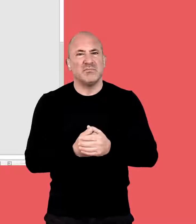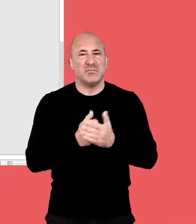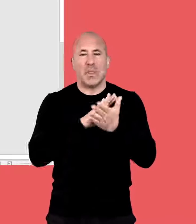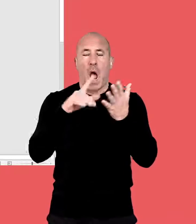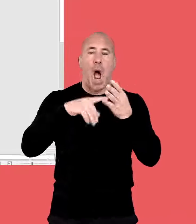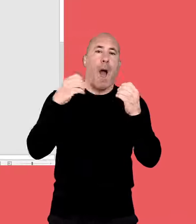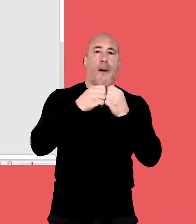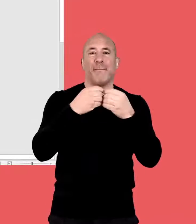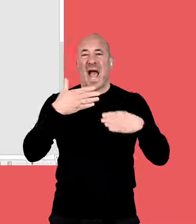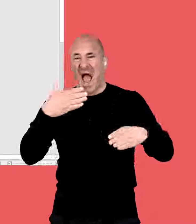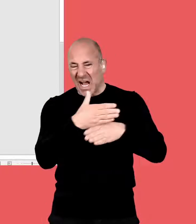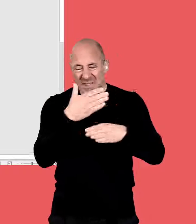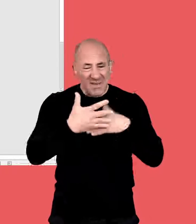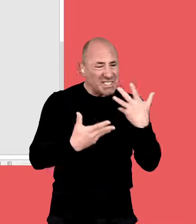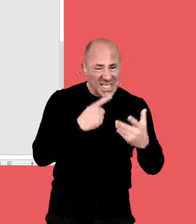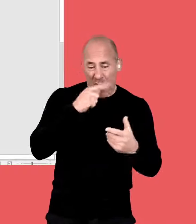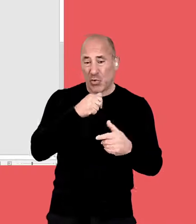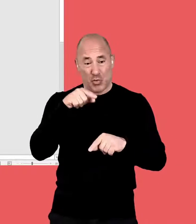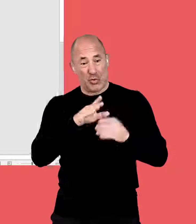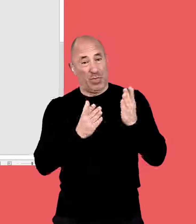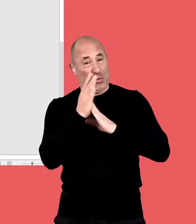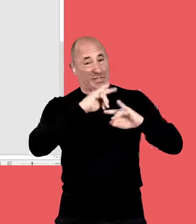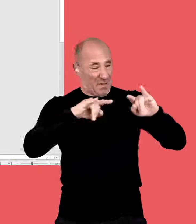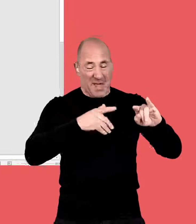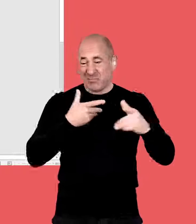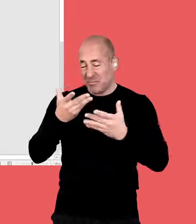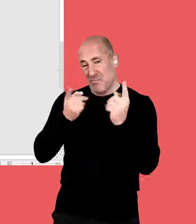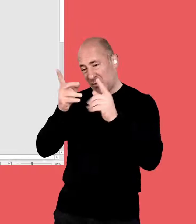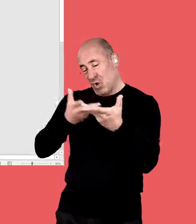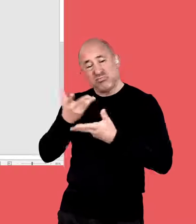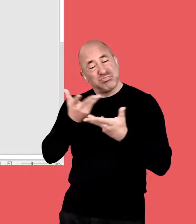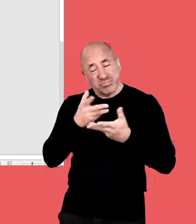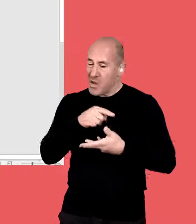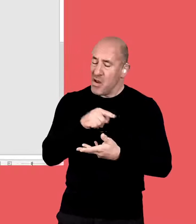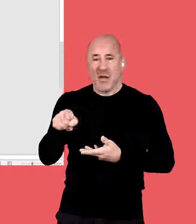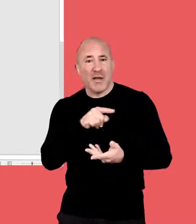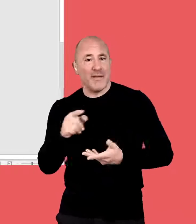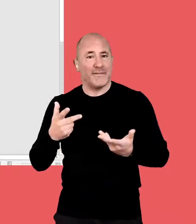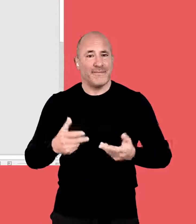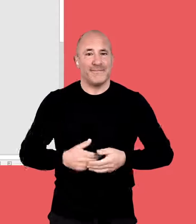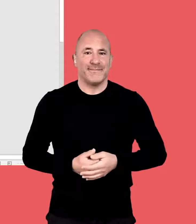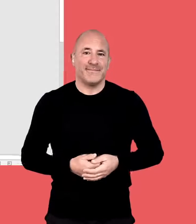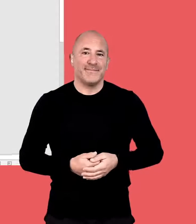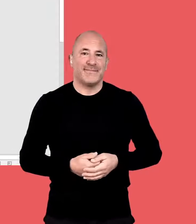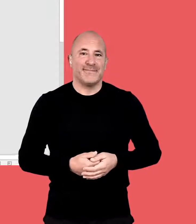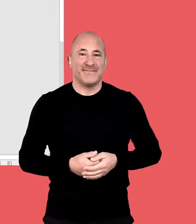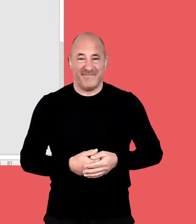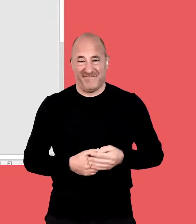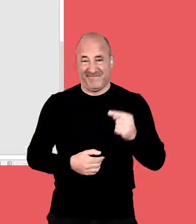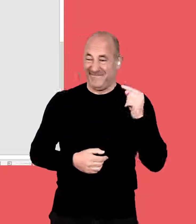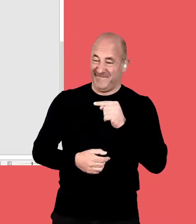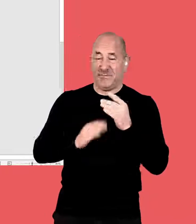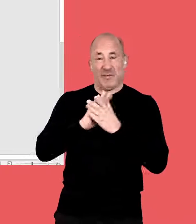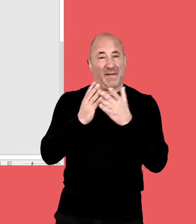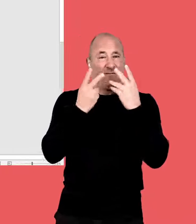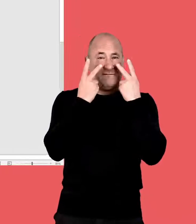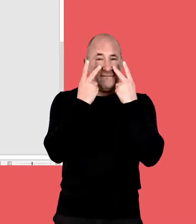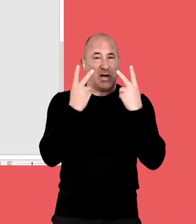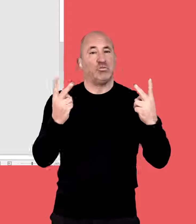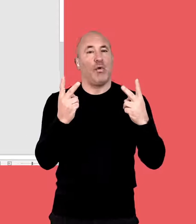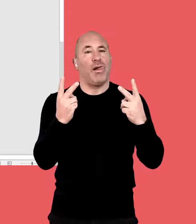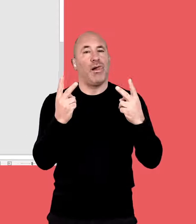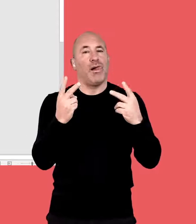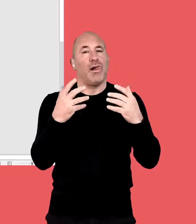objectives, progress, and hub activity more generally. The SMART Objectives template